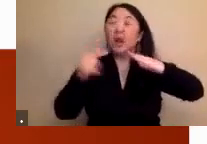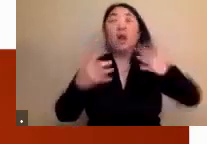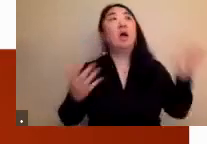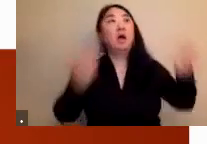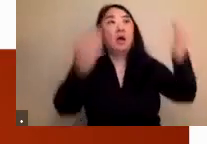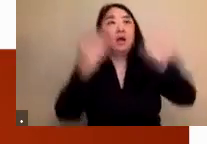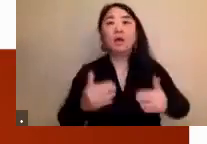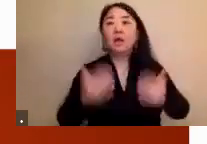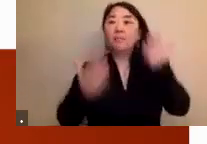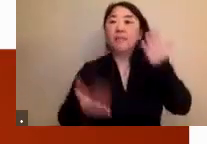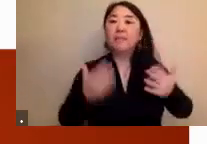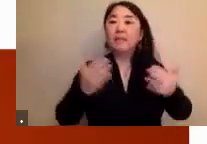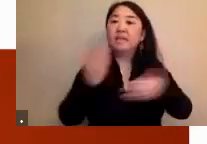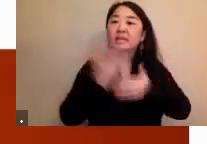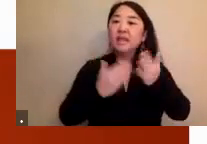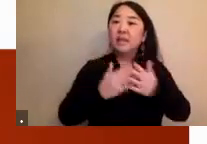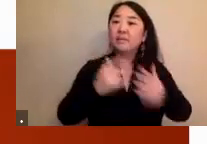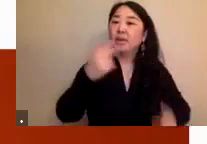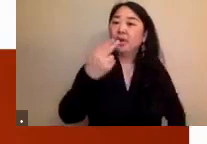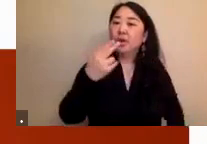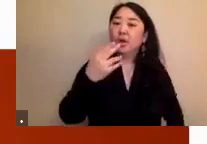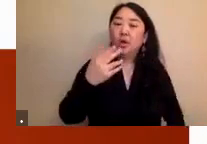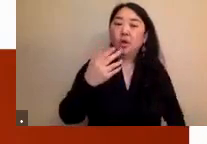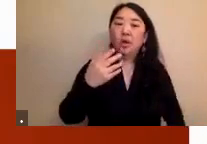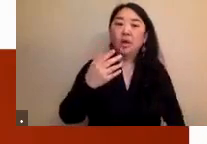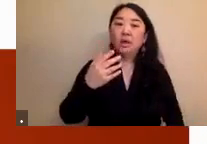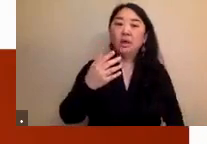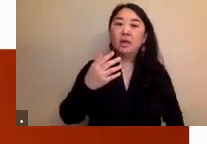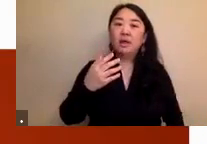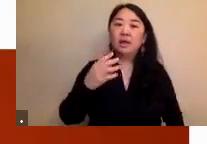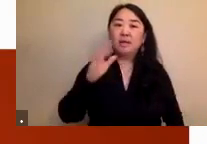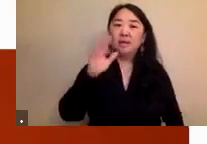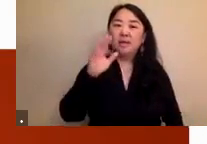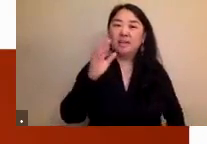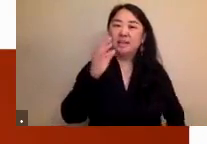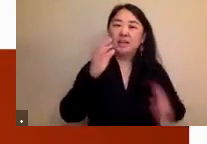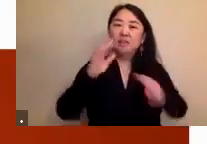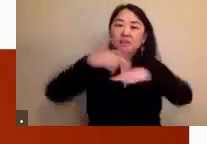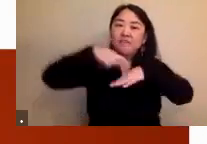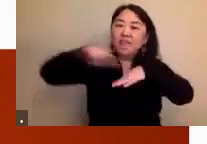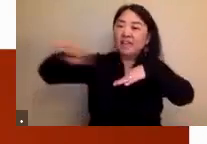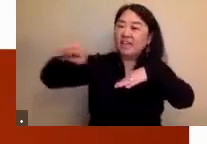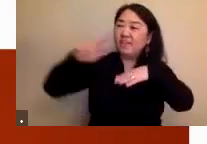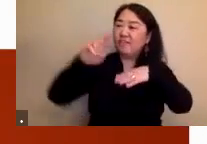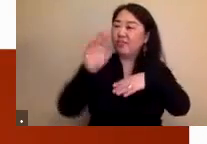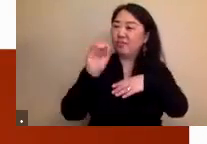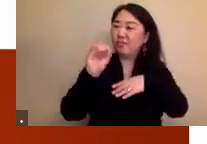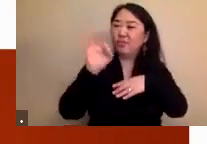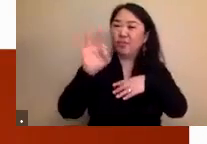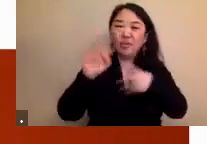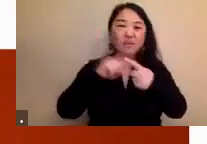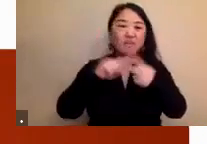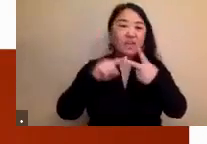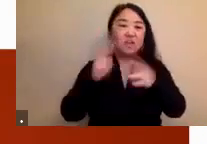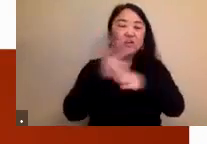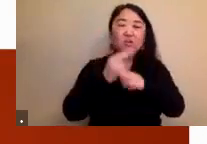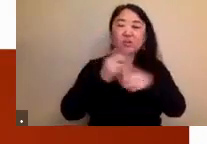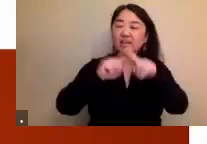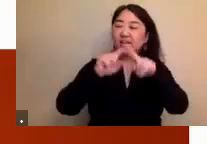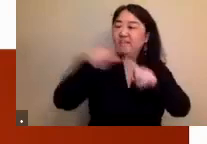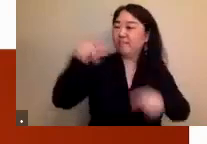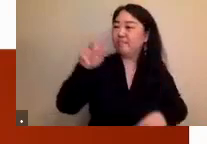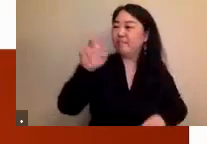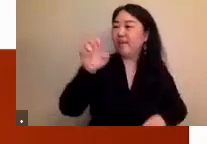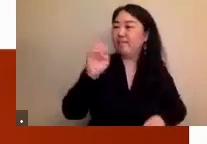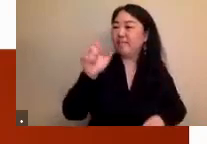mainly reflective roofs, using cool pavements that are either reflective or permeable when there's construction,